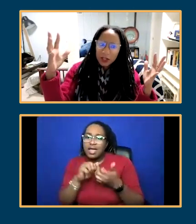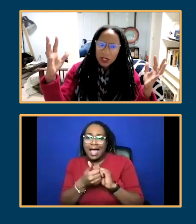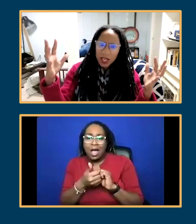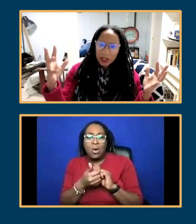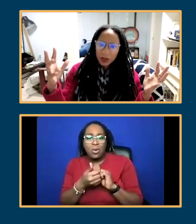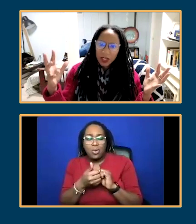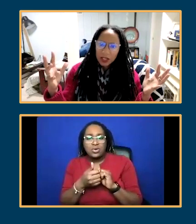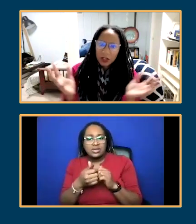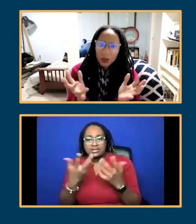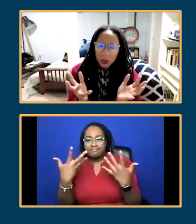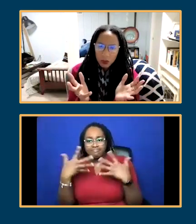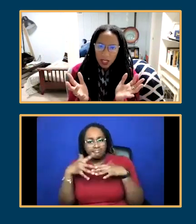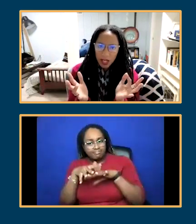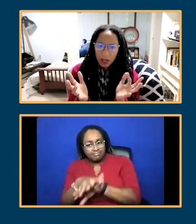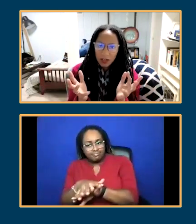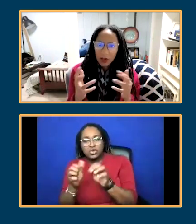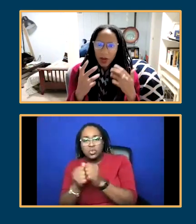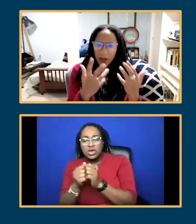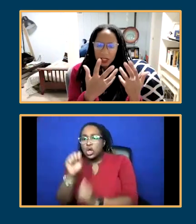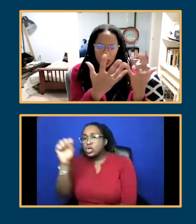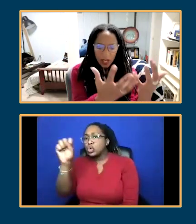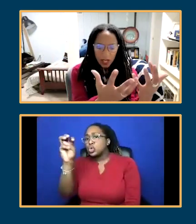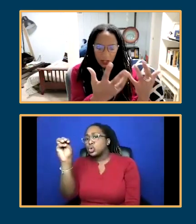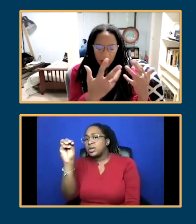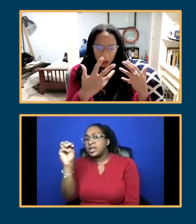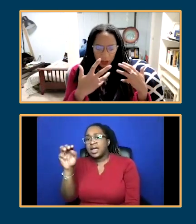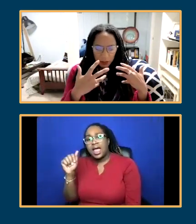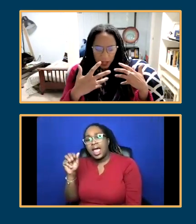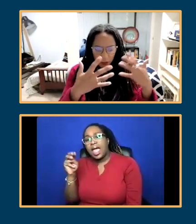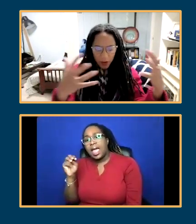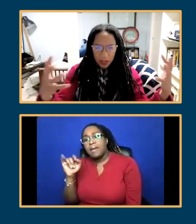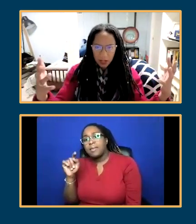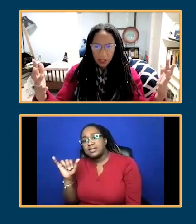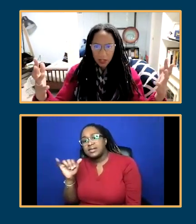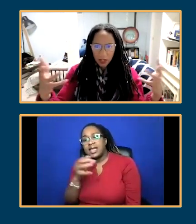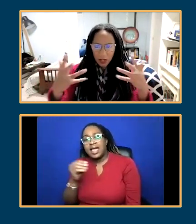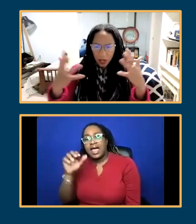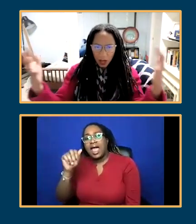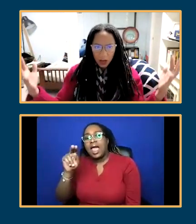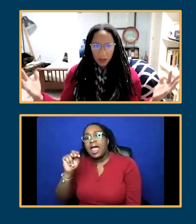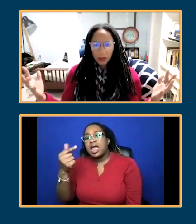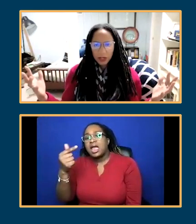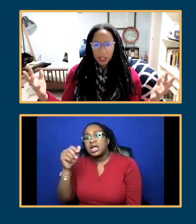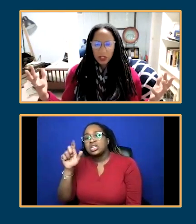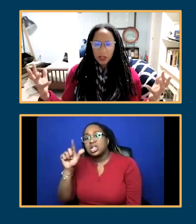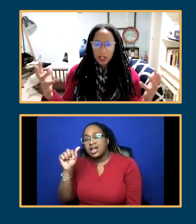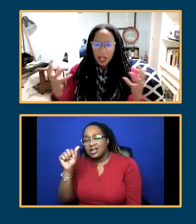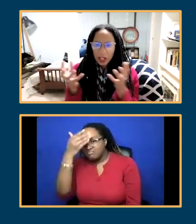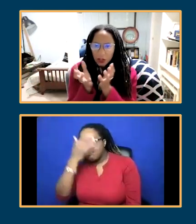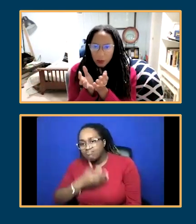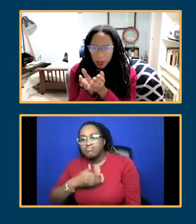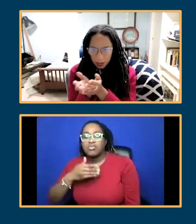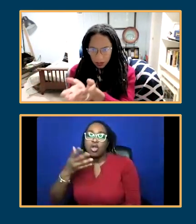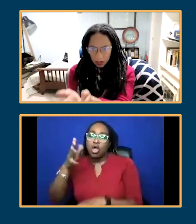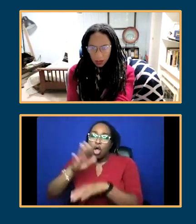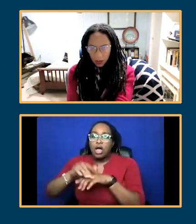this intersects with social media. You know, Amity and Angela have really been front and center on our news stations every